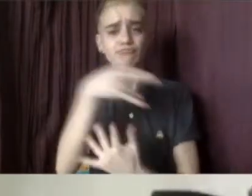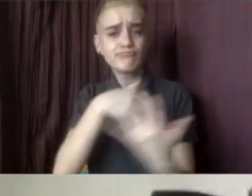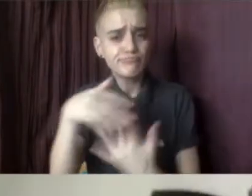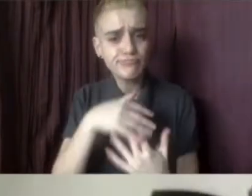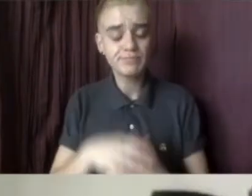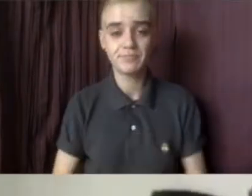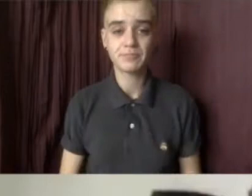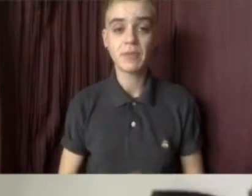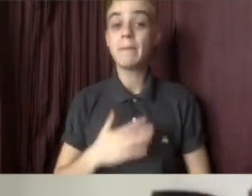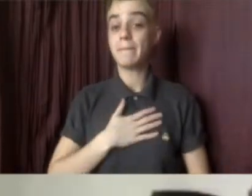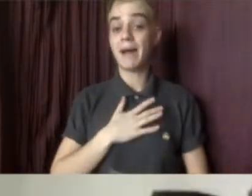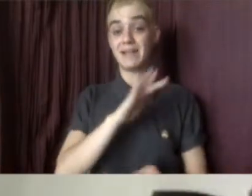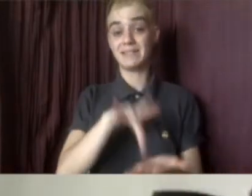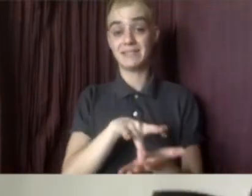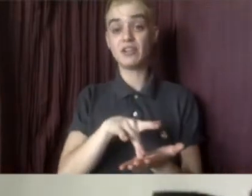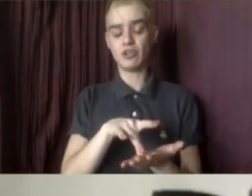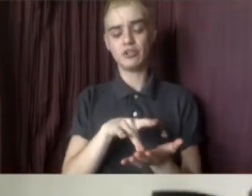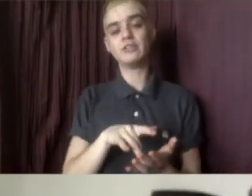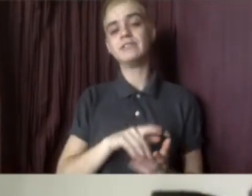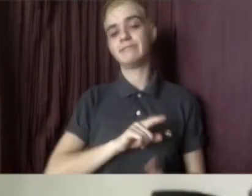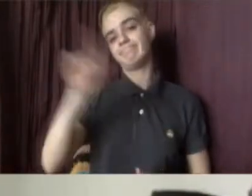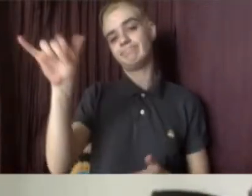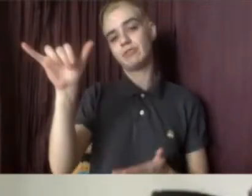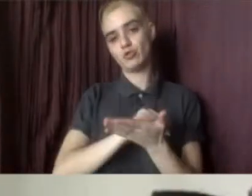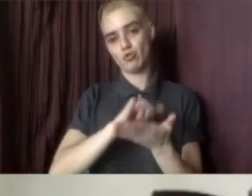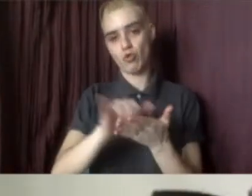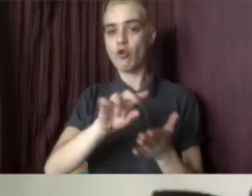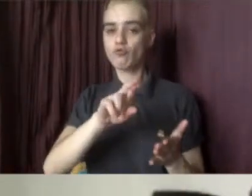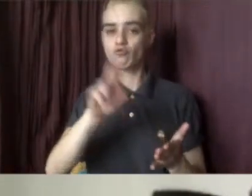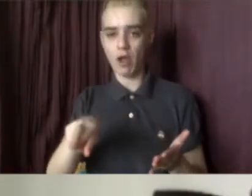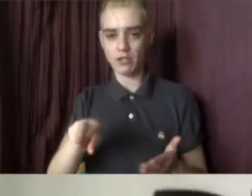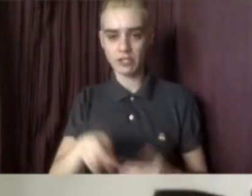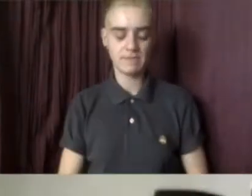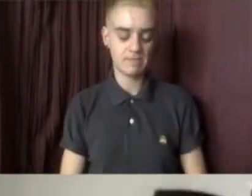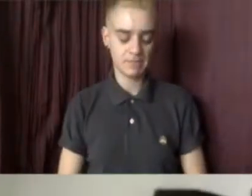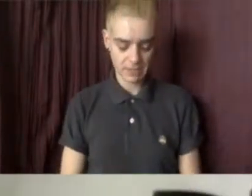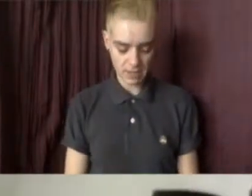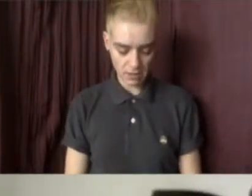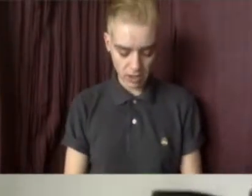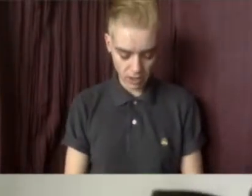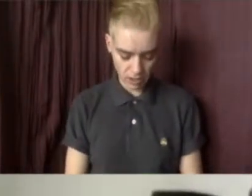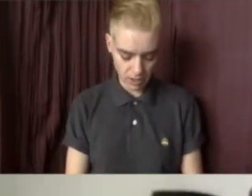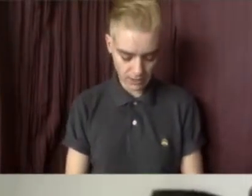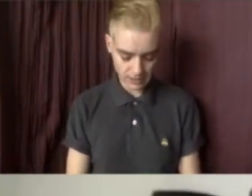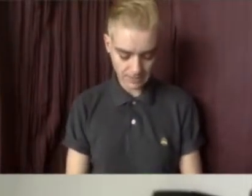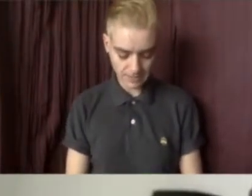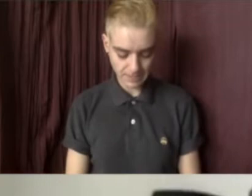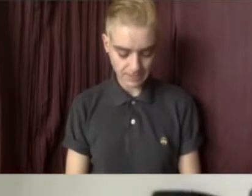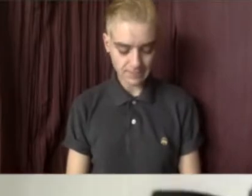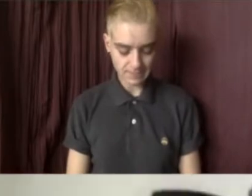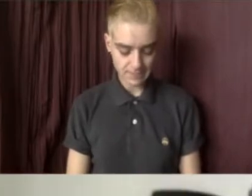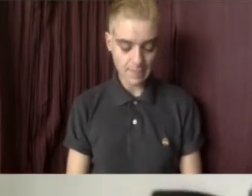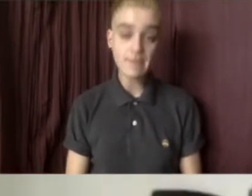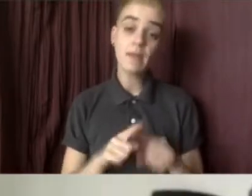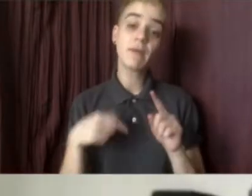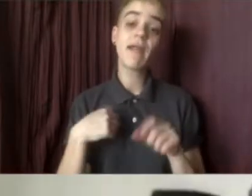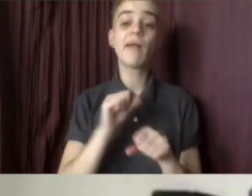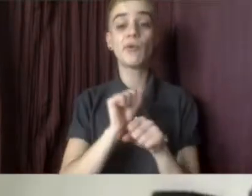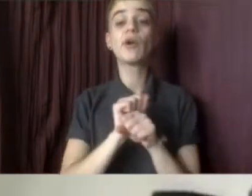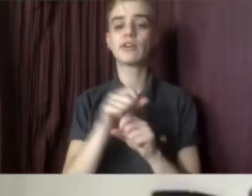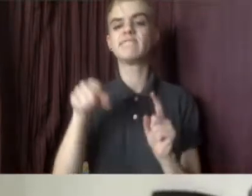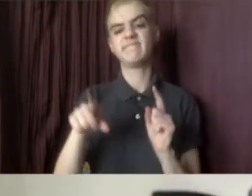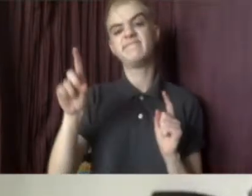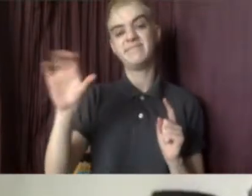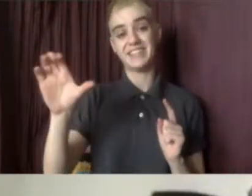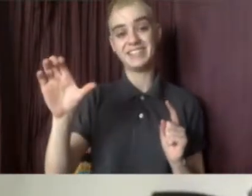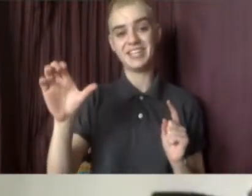voting, right? All right, taxation without representation right here in D.C. I don't have any elected officials who vote in Congress.